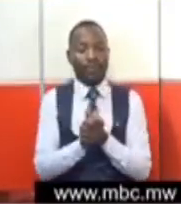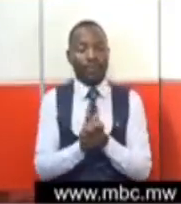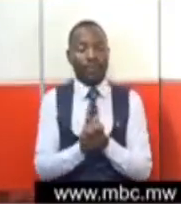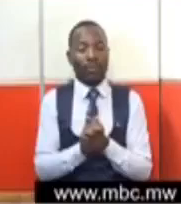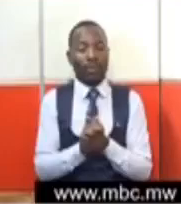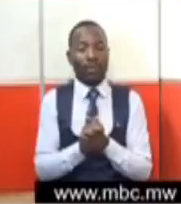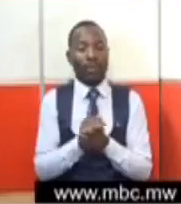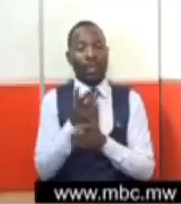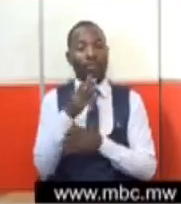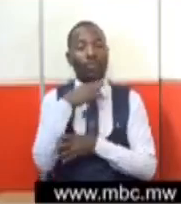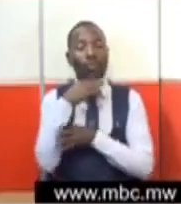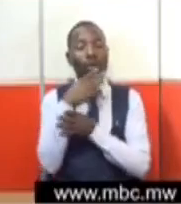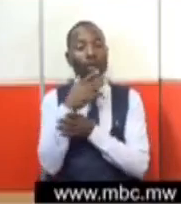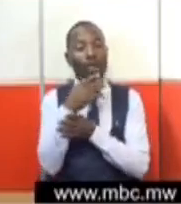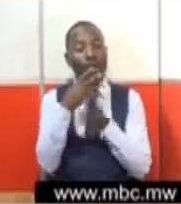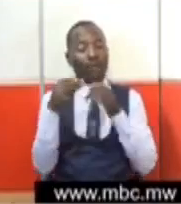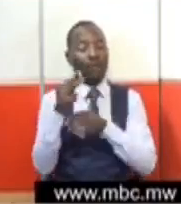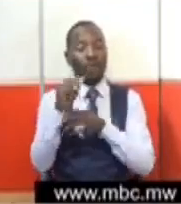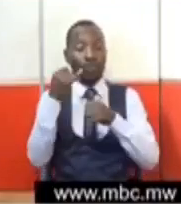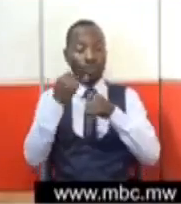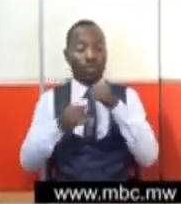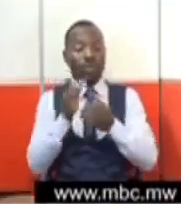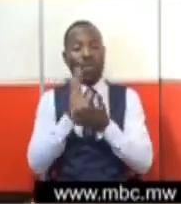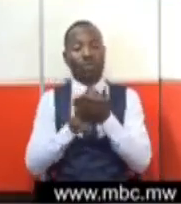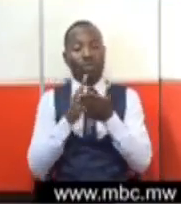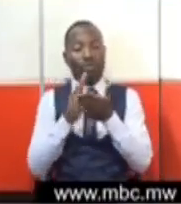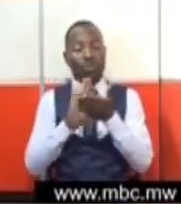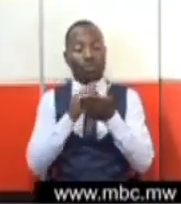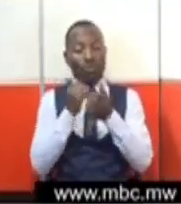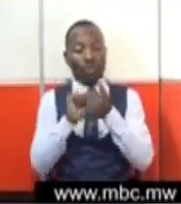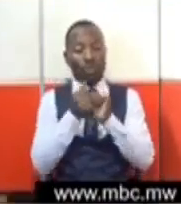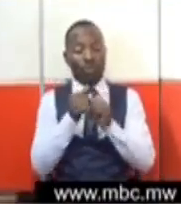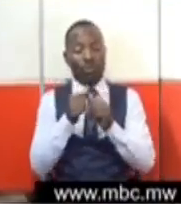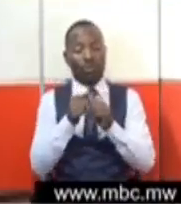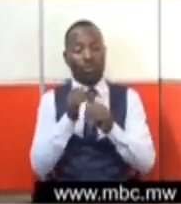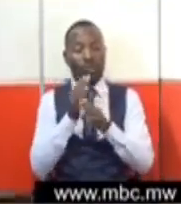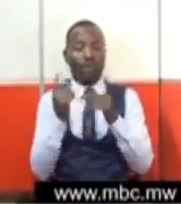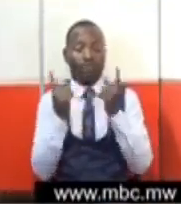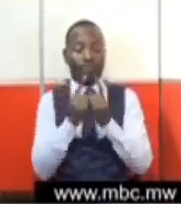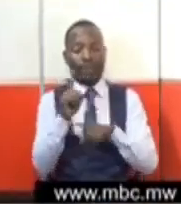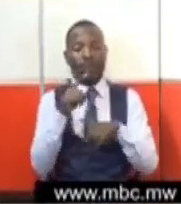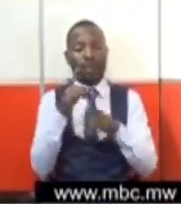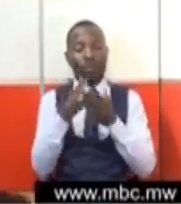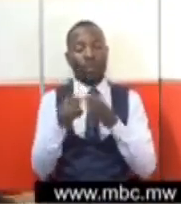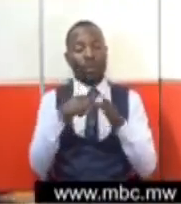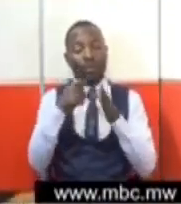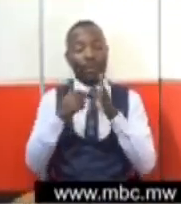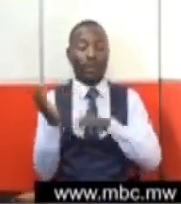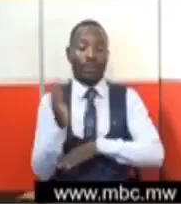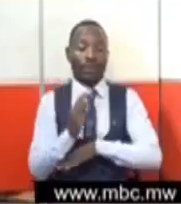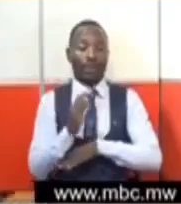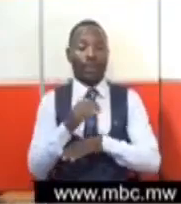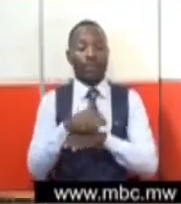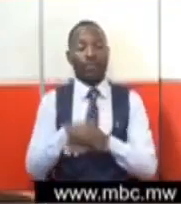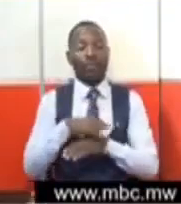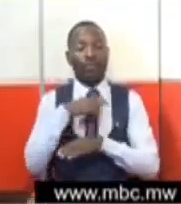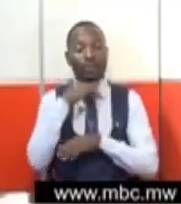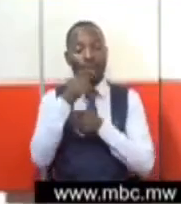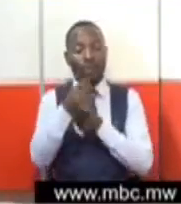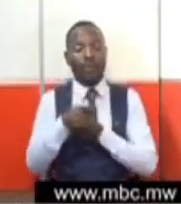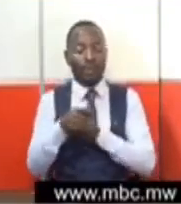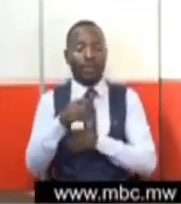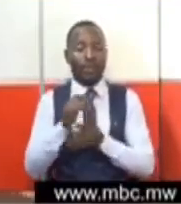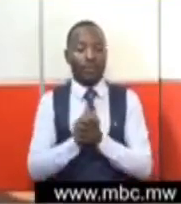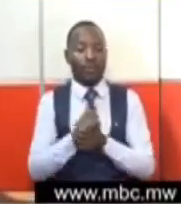worth $85 million without any struggles, so that they can ship machinery into the country by the end of August,